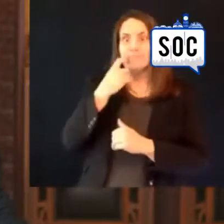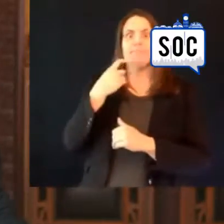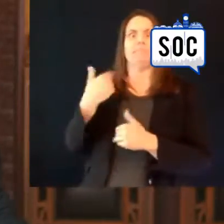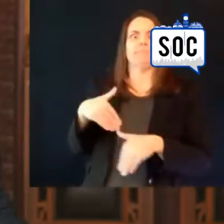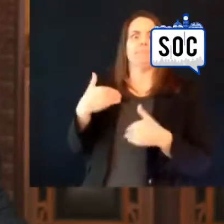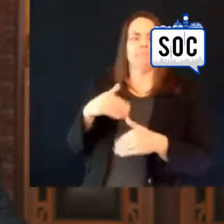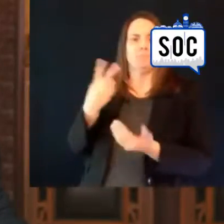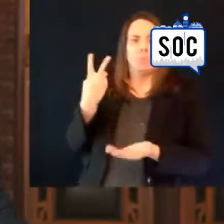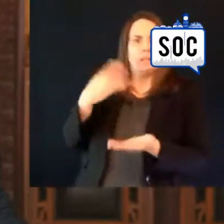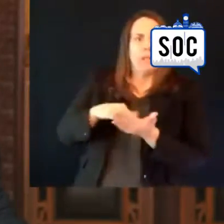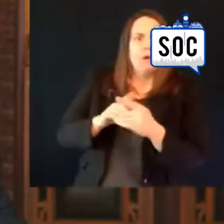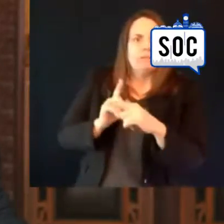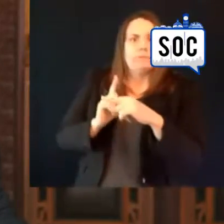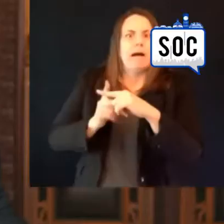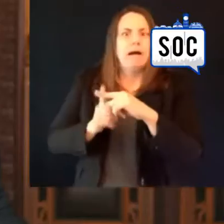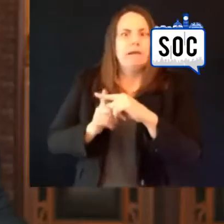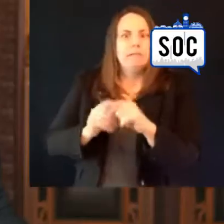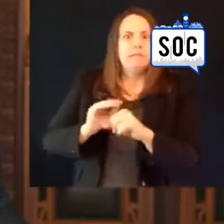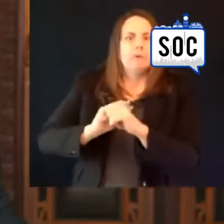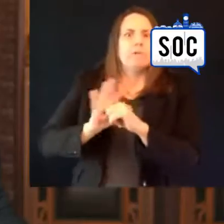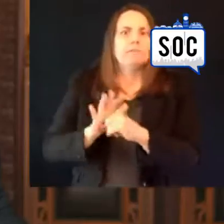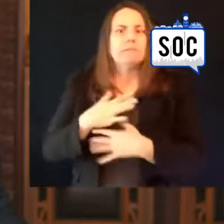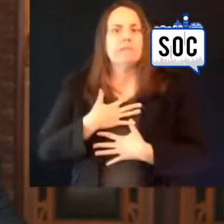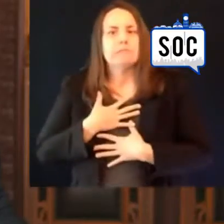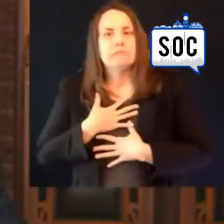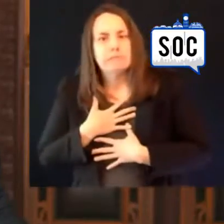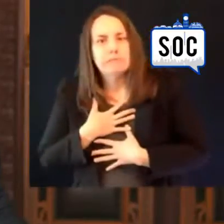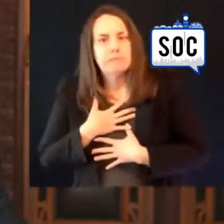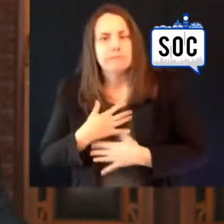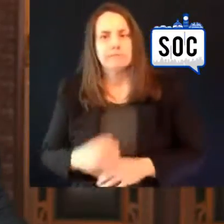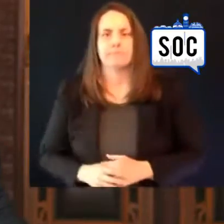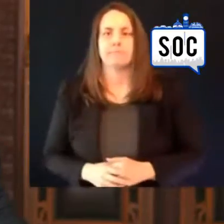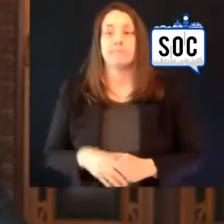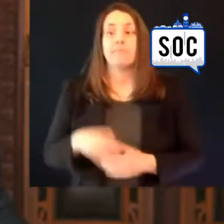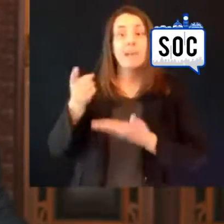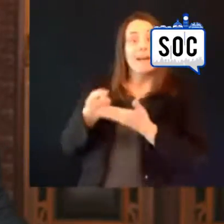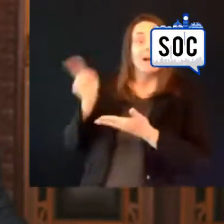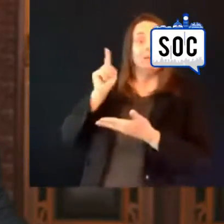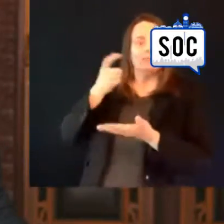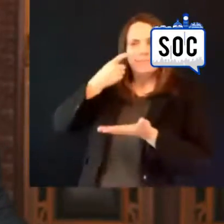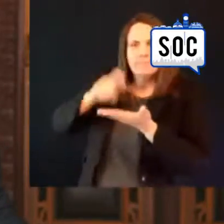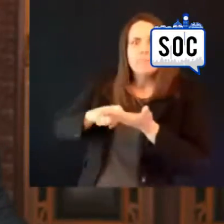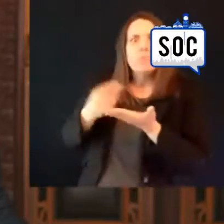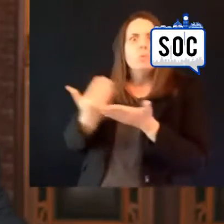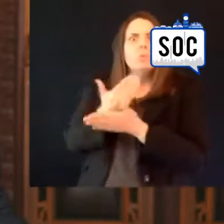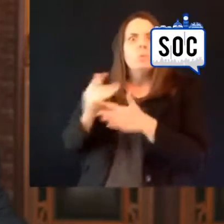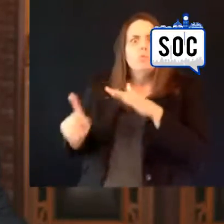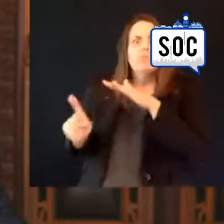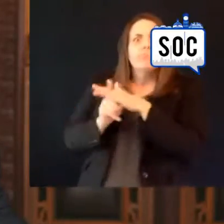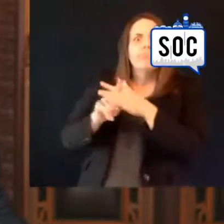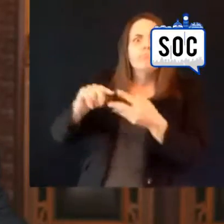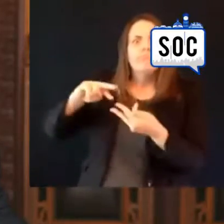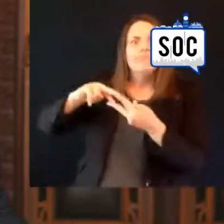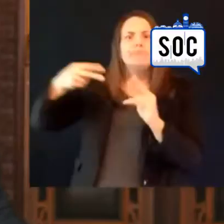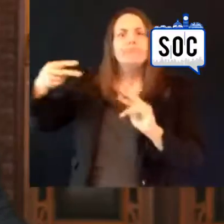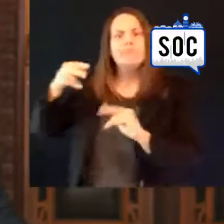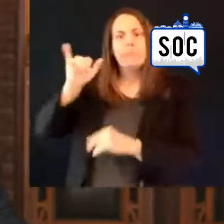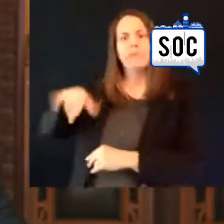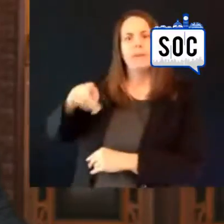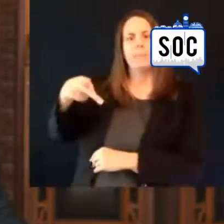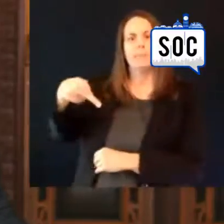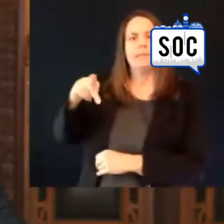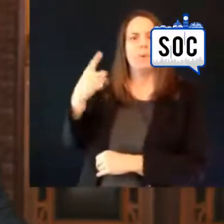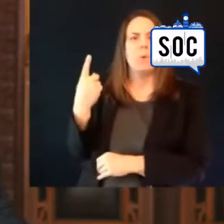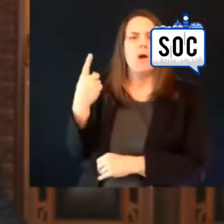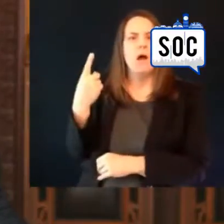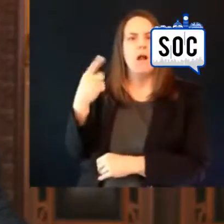another new variant of the virus called P1 in the state. So folks, don't give up now. Don't let